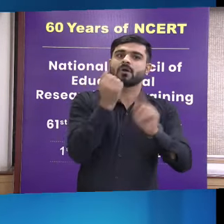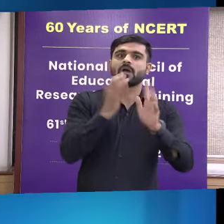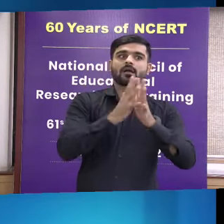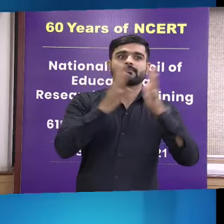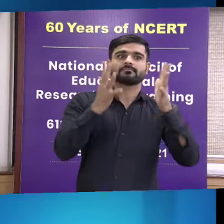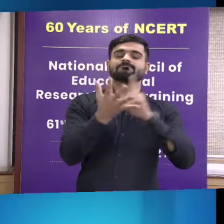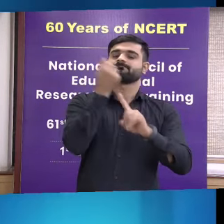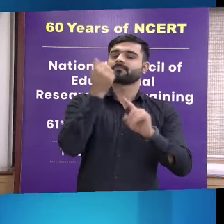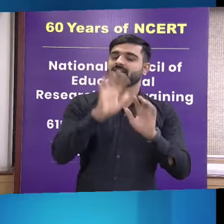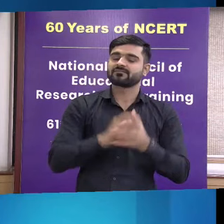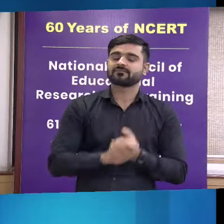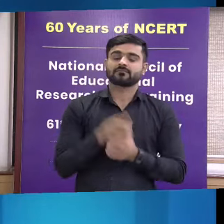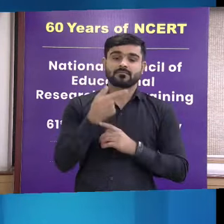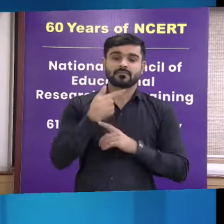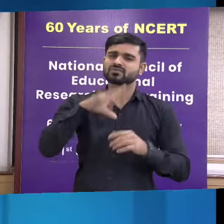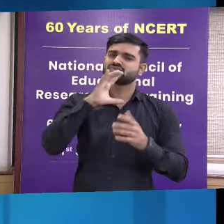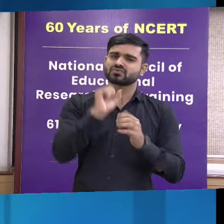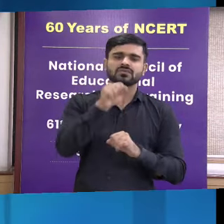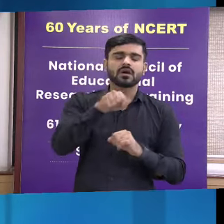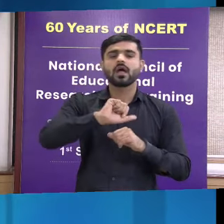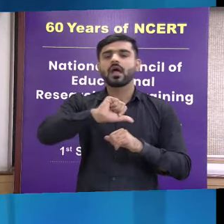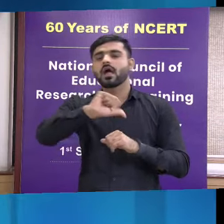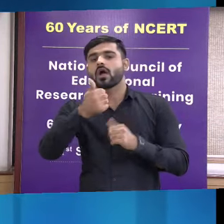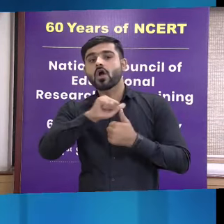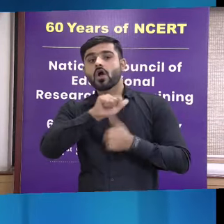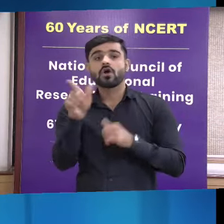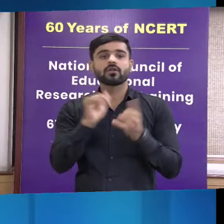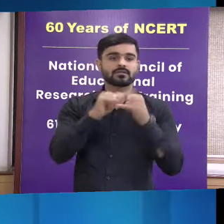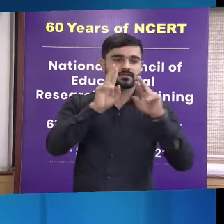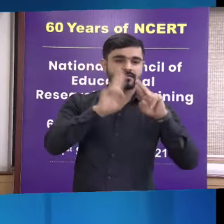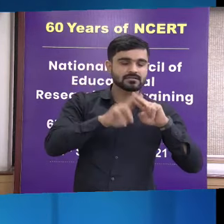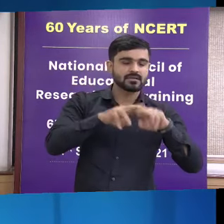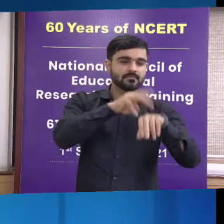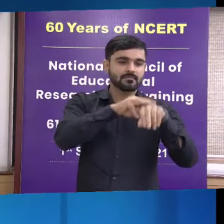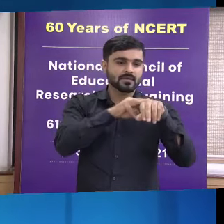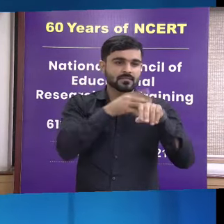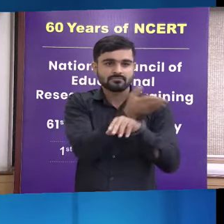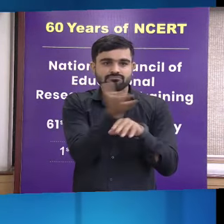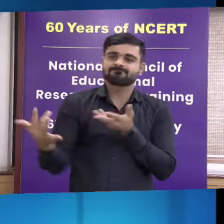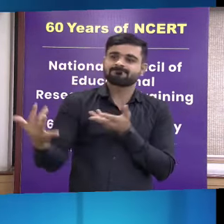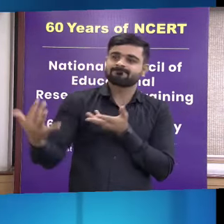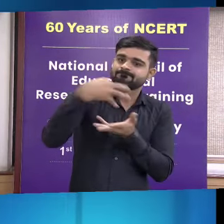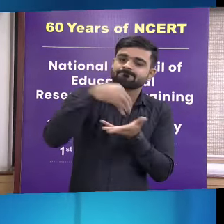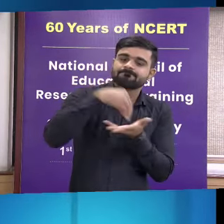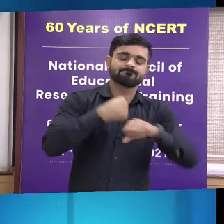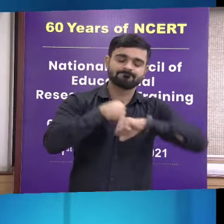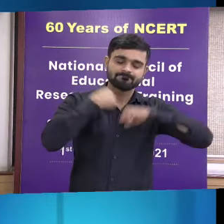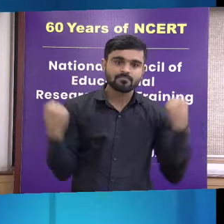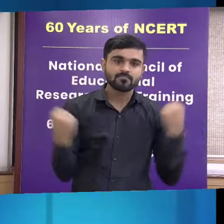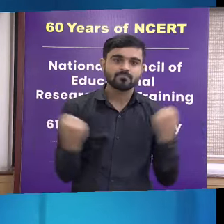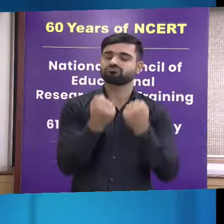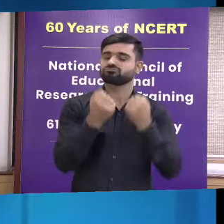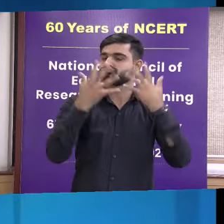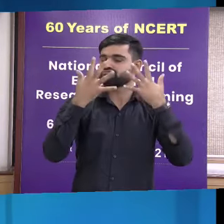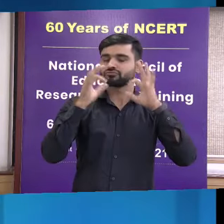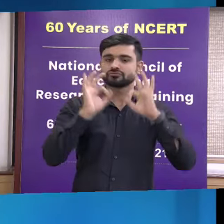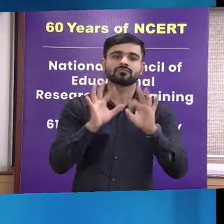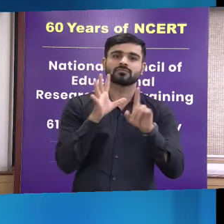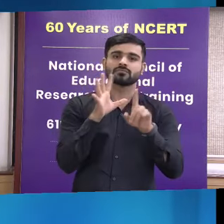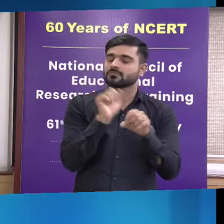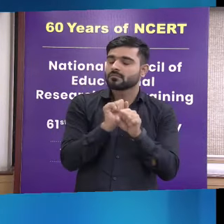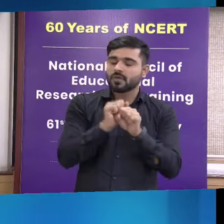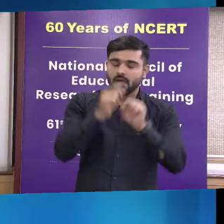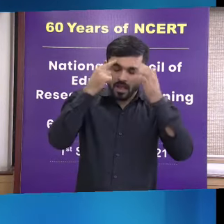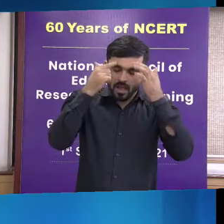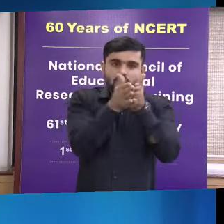And I'm sure that all members of the faculty would contribute. I appreciate that this is a very democratic,